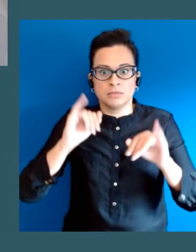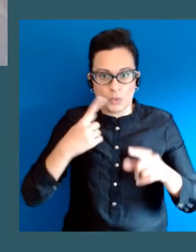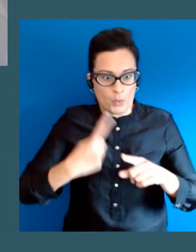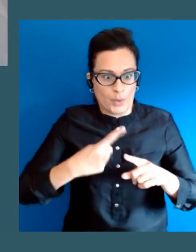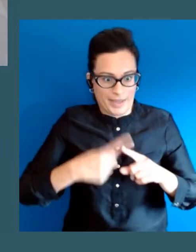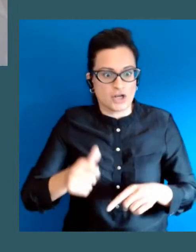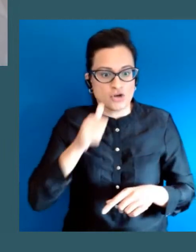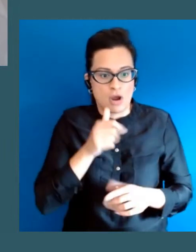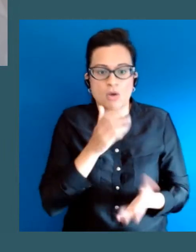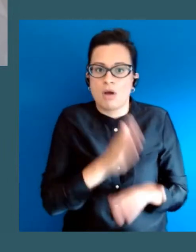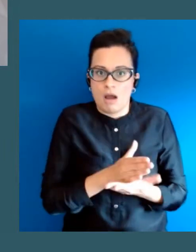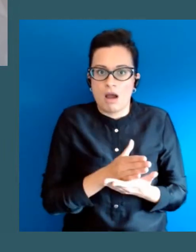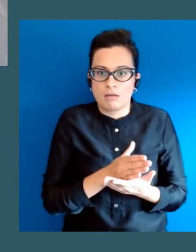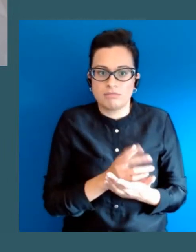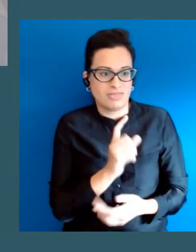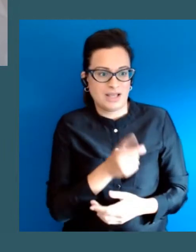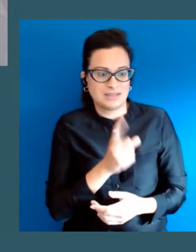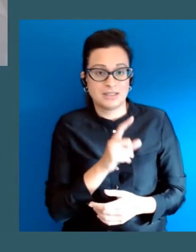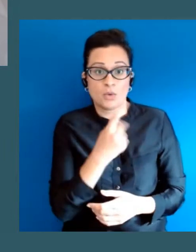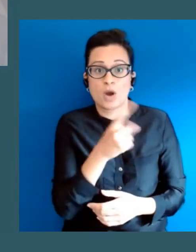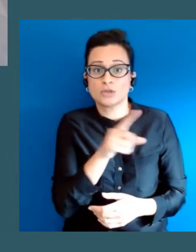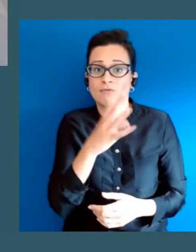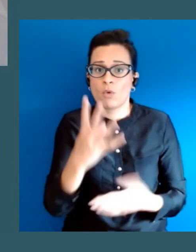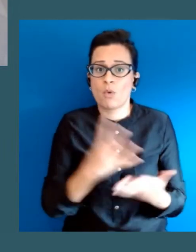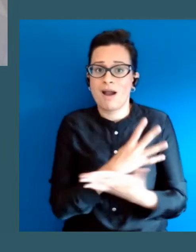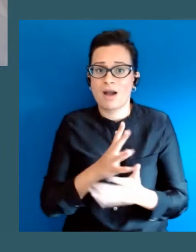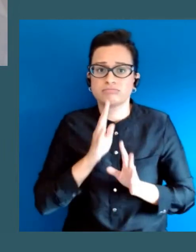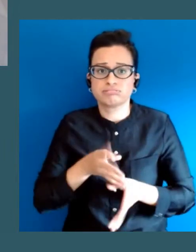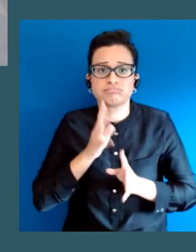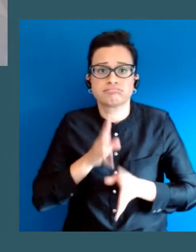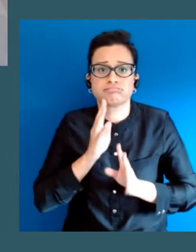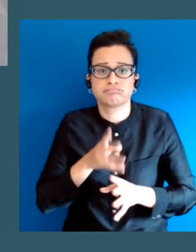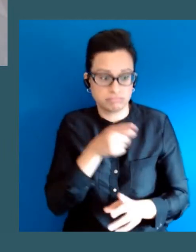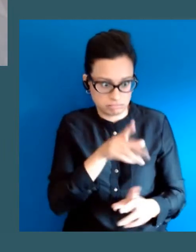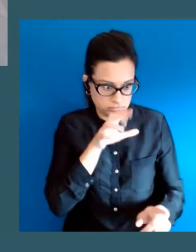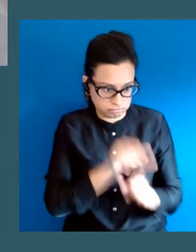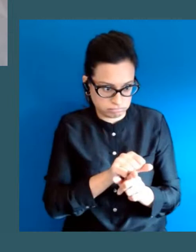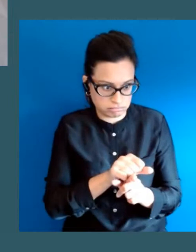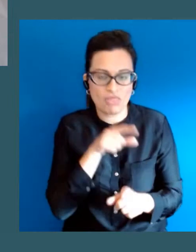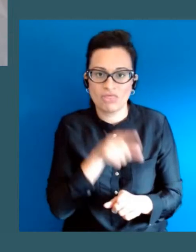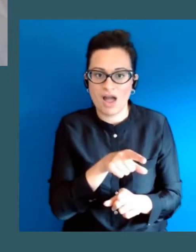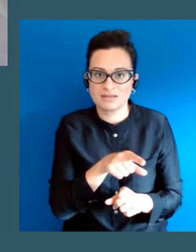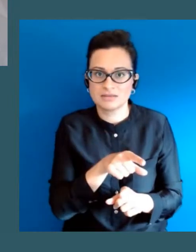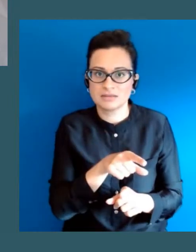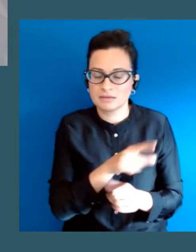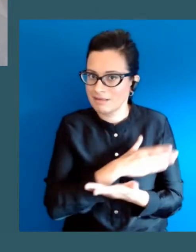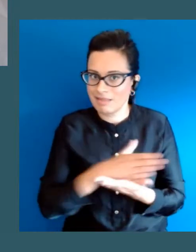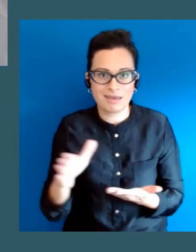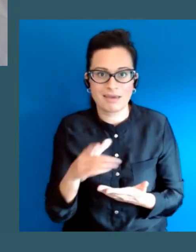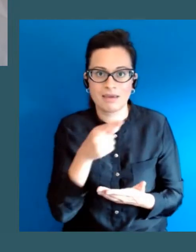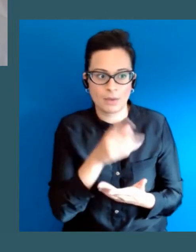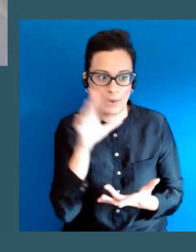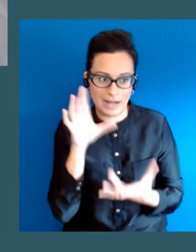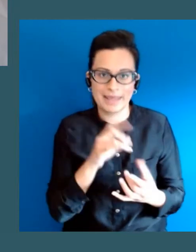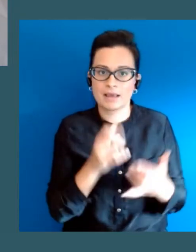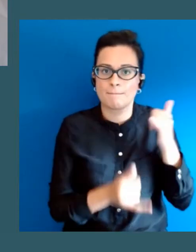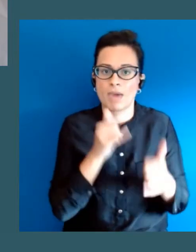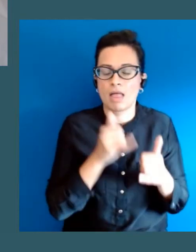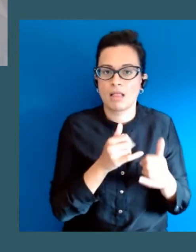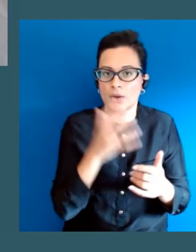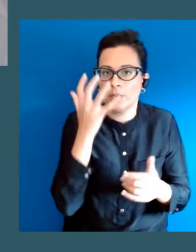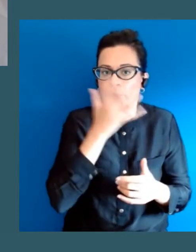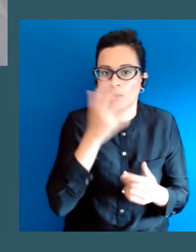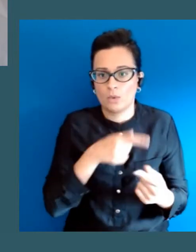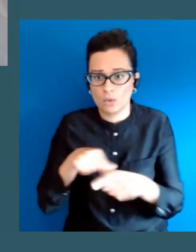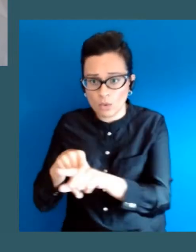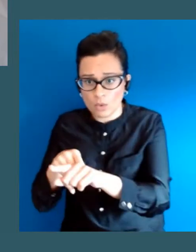it's that 1 to 4 hours projectile vomiting that we would see. It's very clear in that respect. Gary, have you got anything to